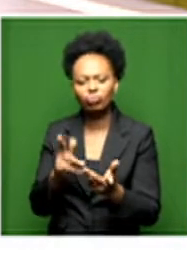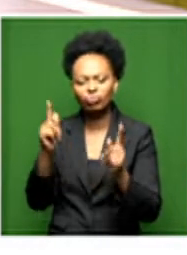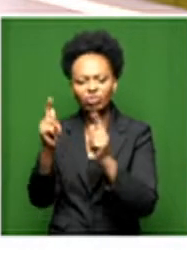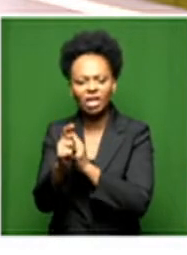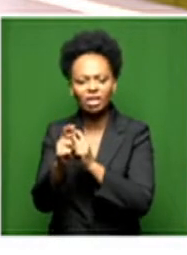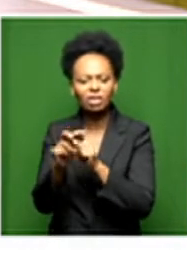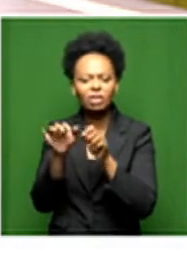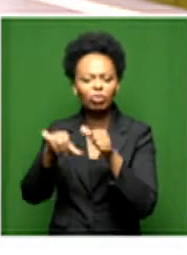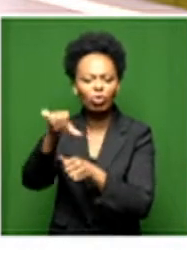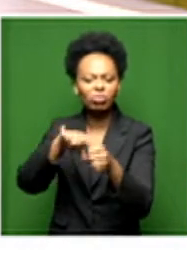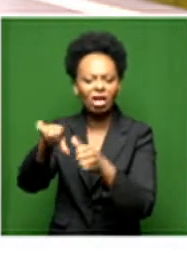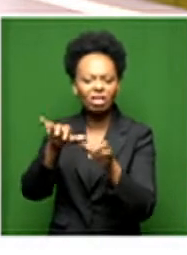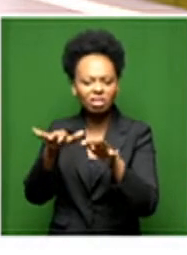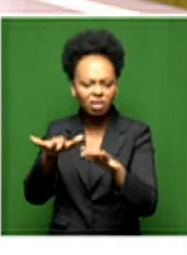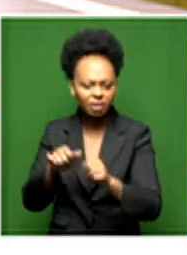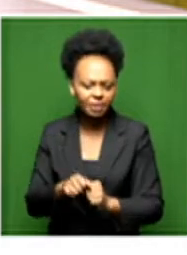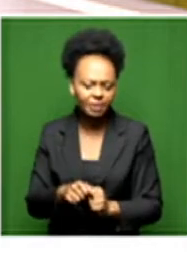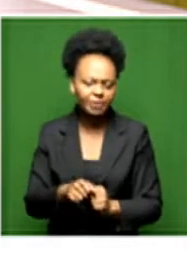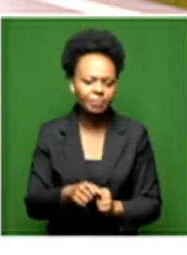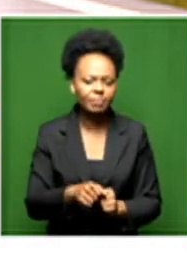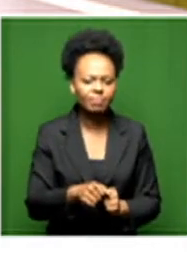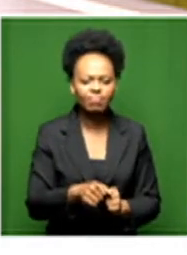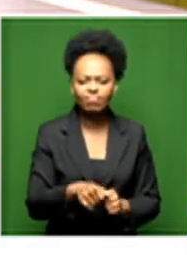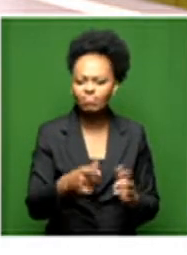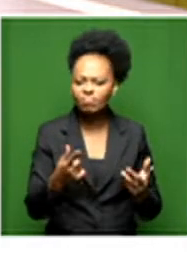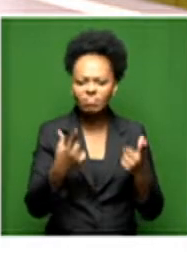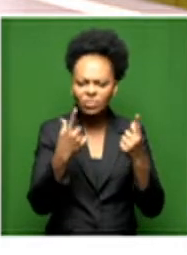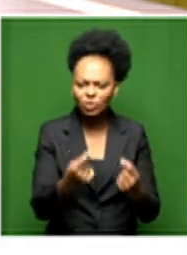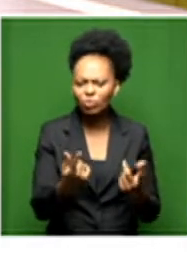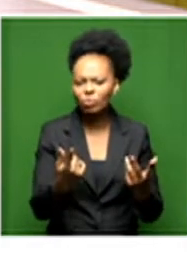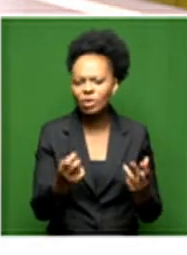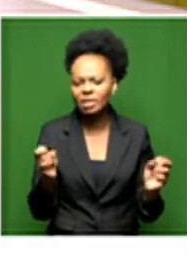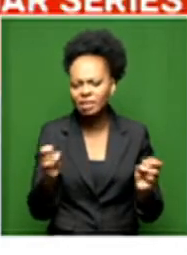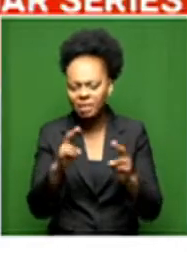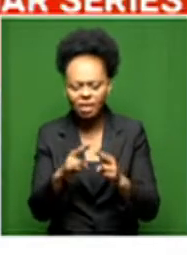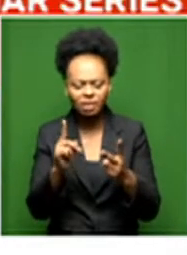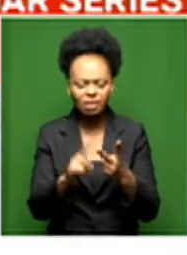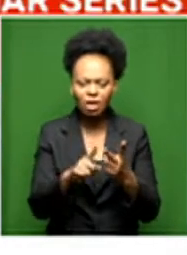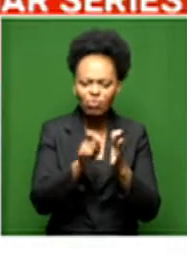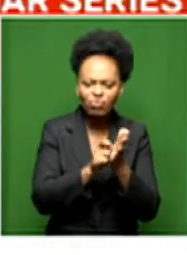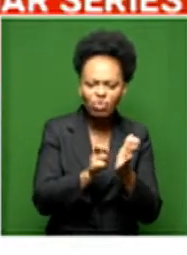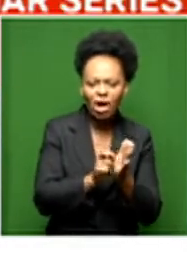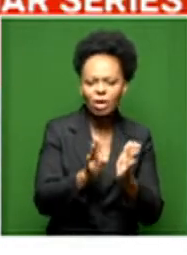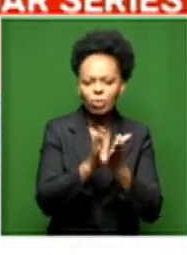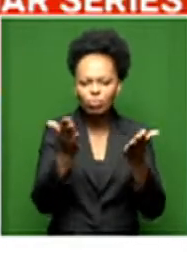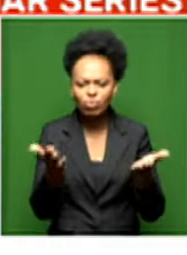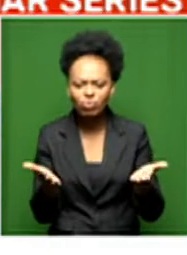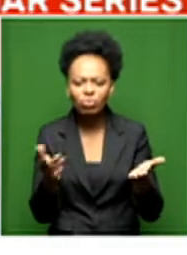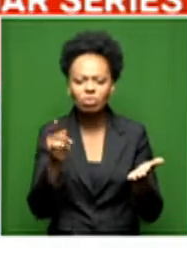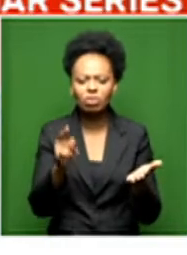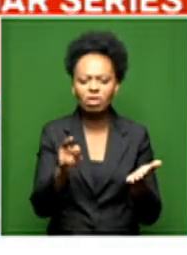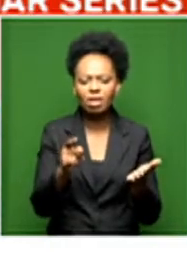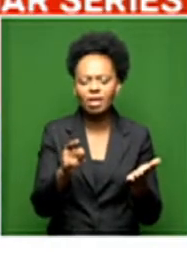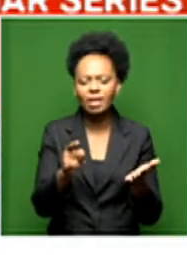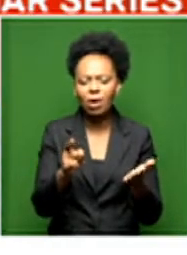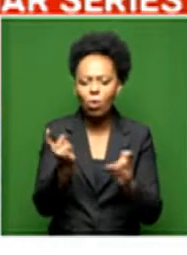We run seminars, we write books, and we talk about these things in our